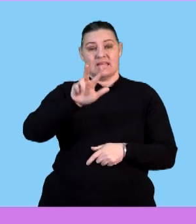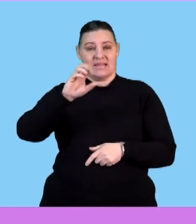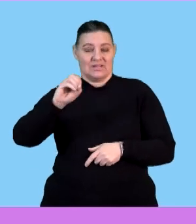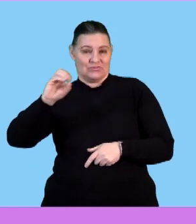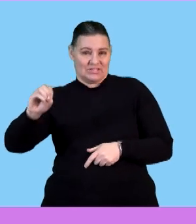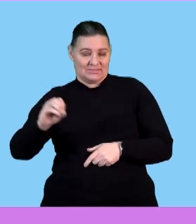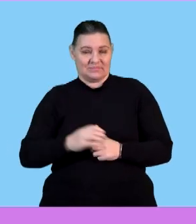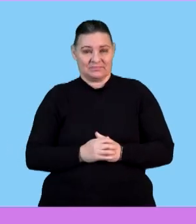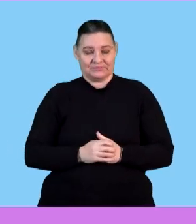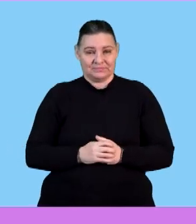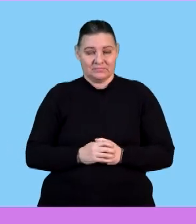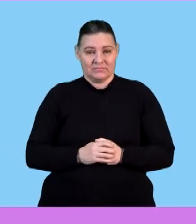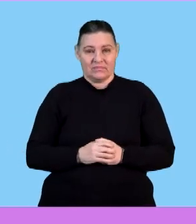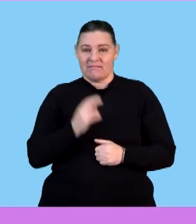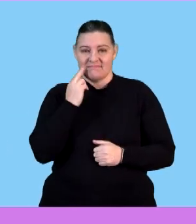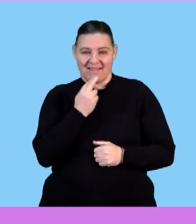21,800 Rand.